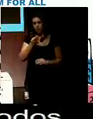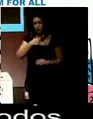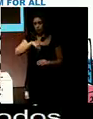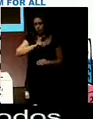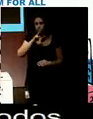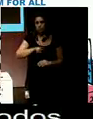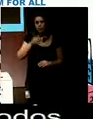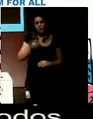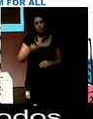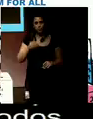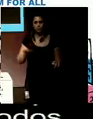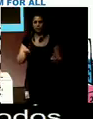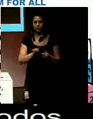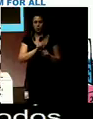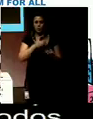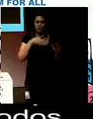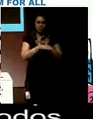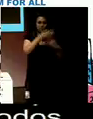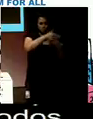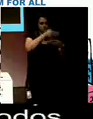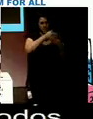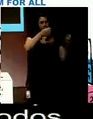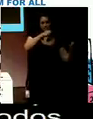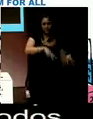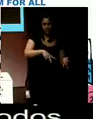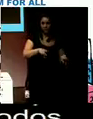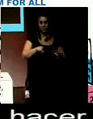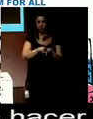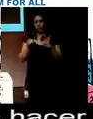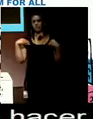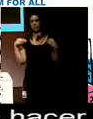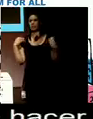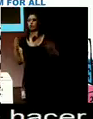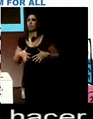For us, accessibility is as important